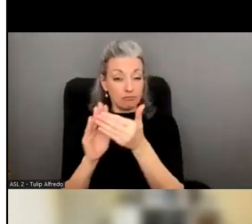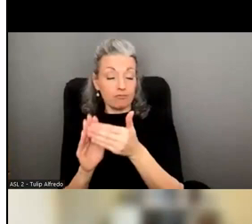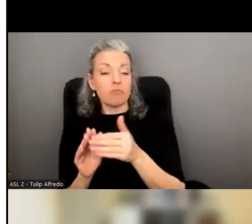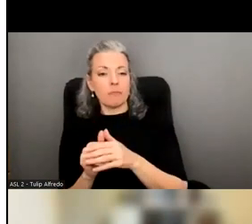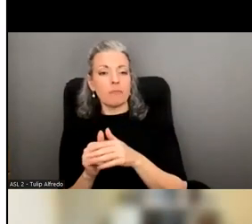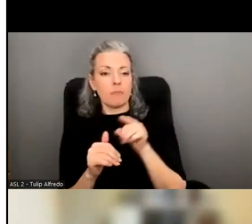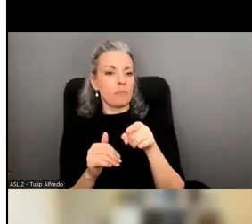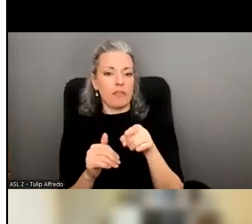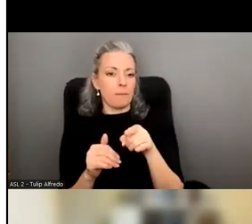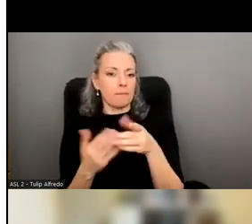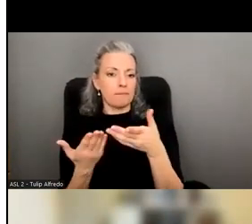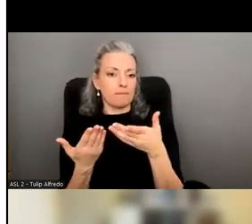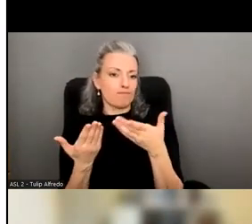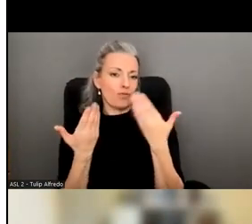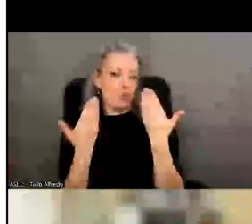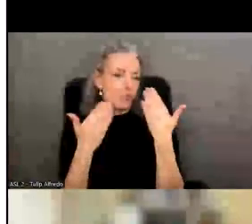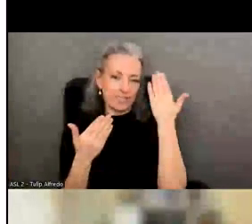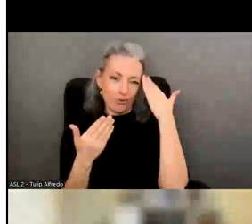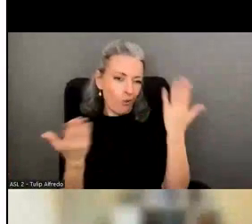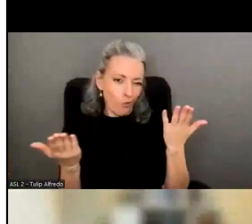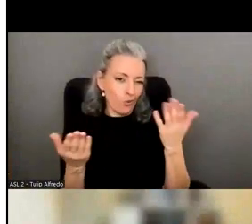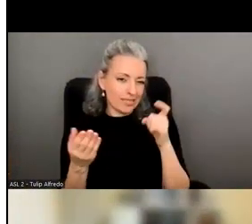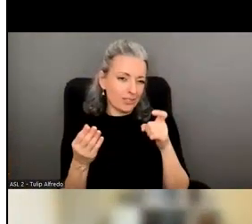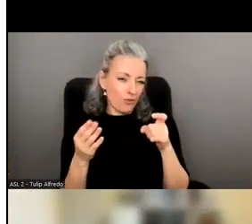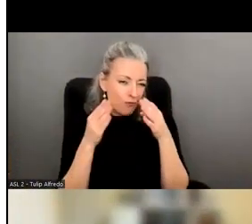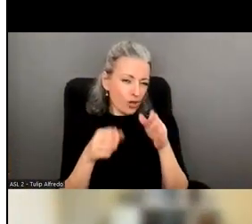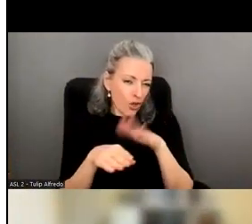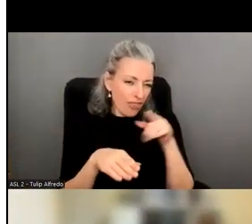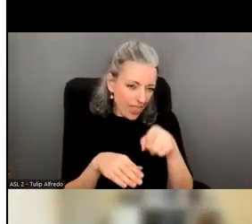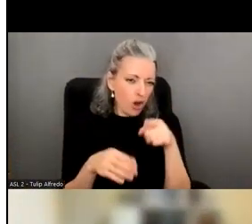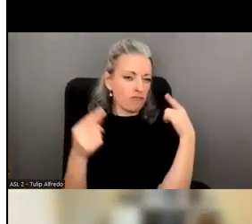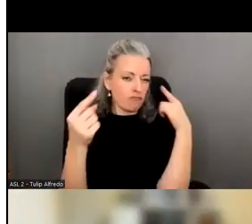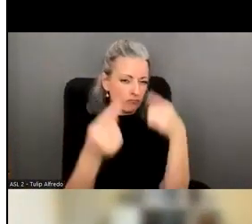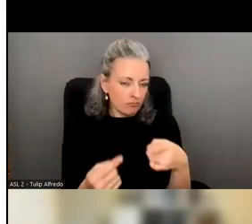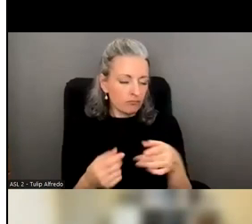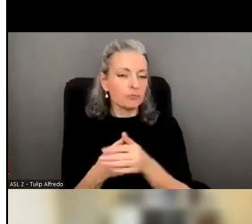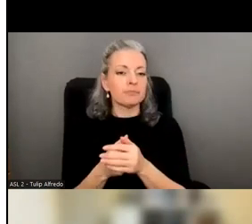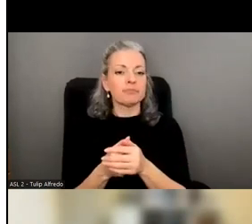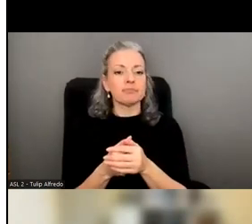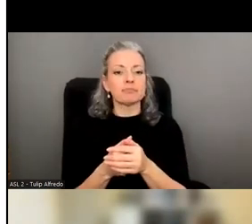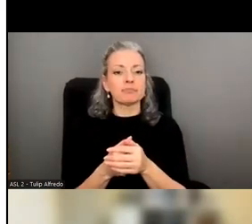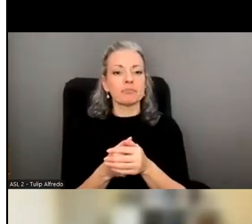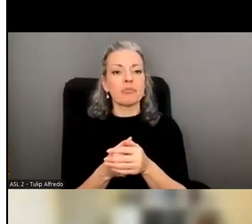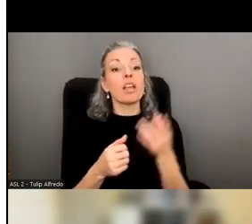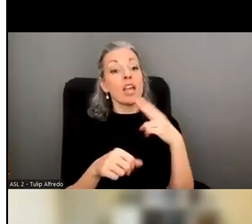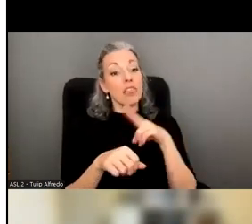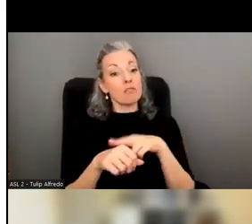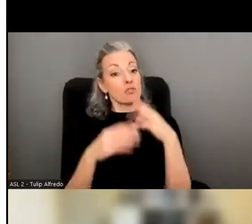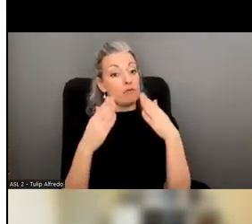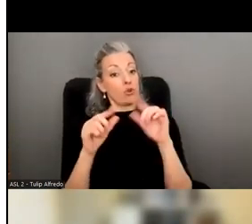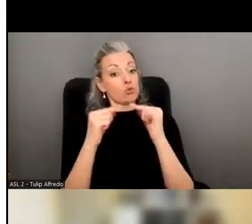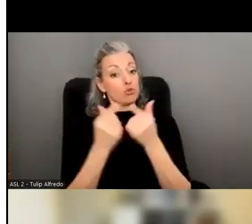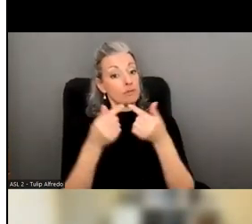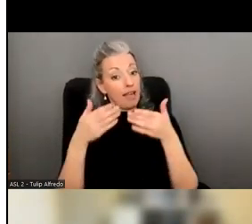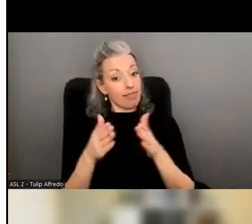that that we really need to sort of focus on in targeted interventions. And then, of course, focus groups also allow